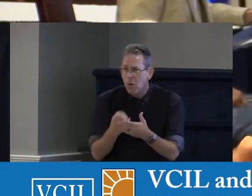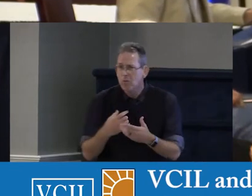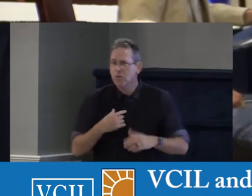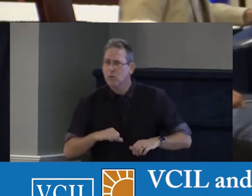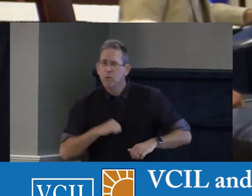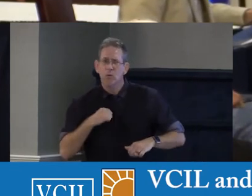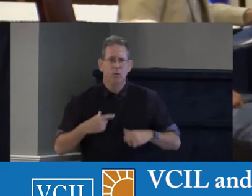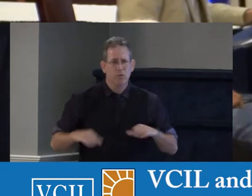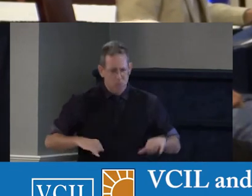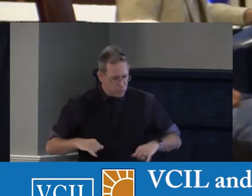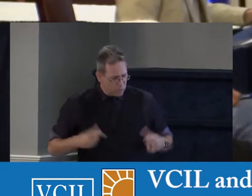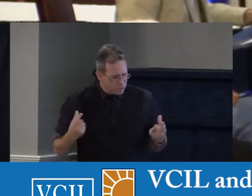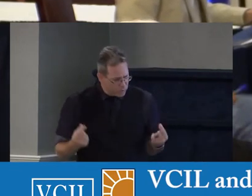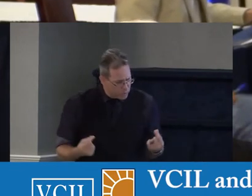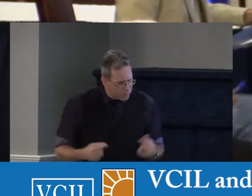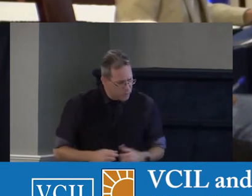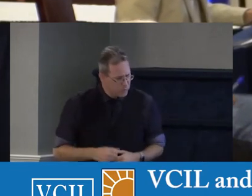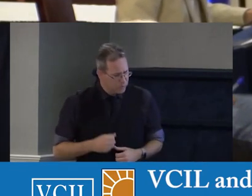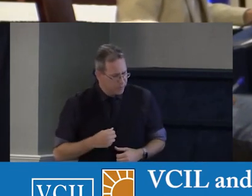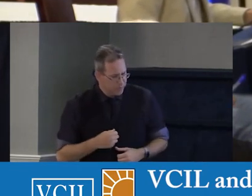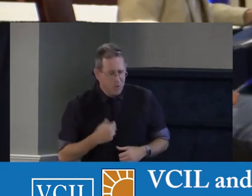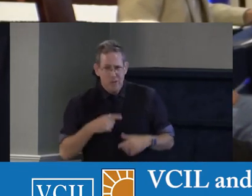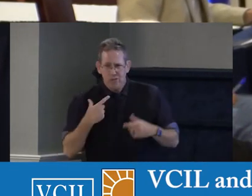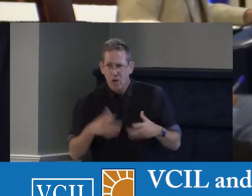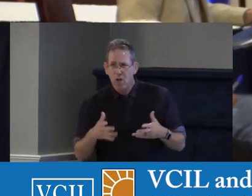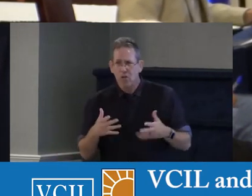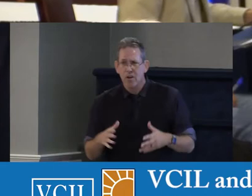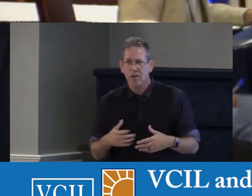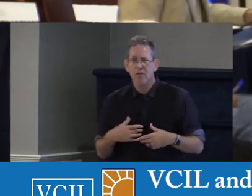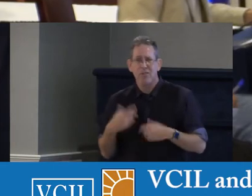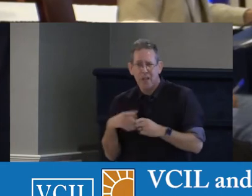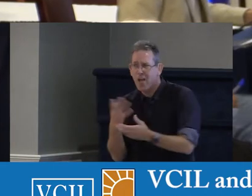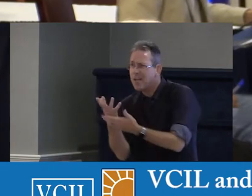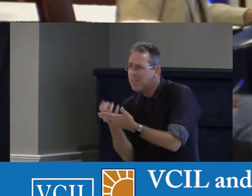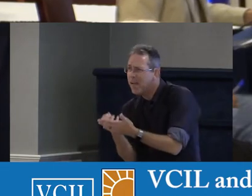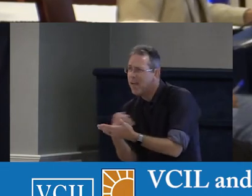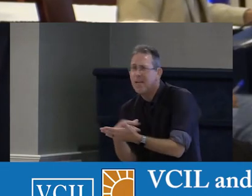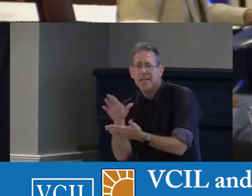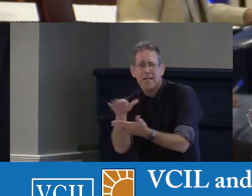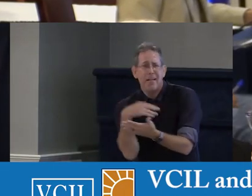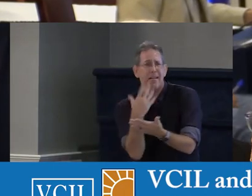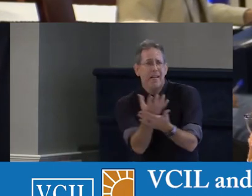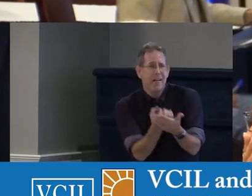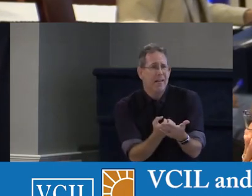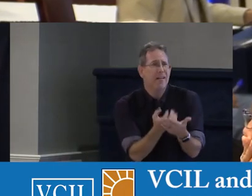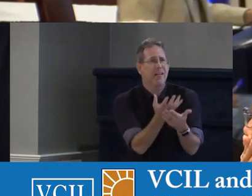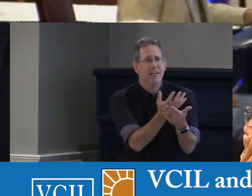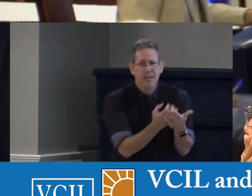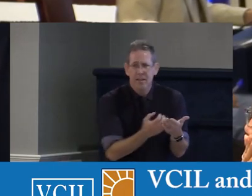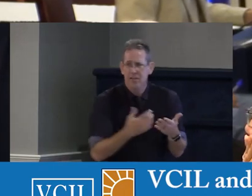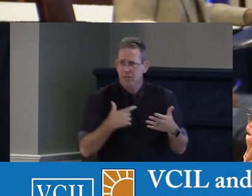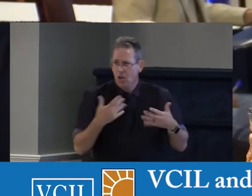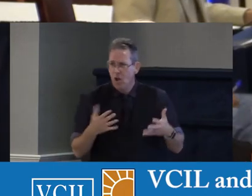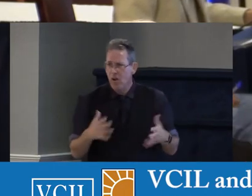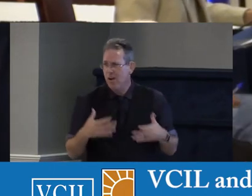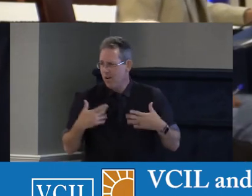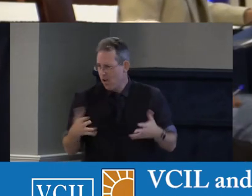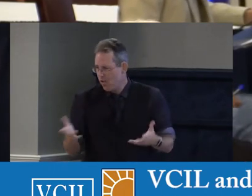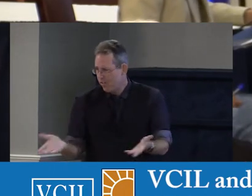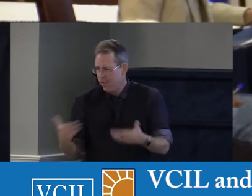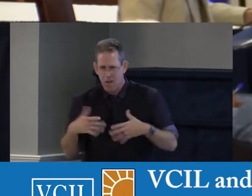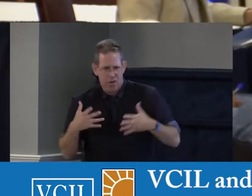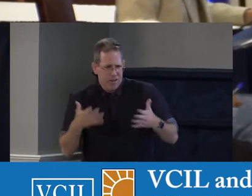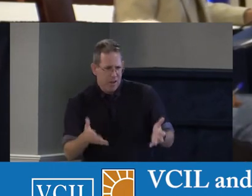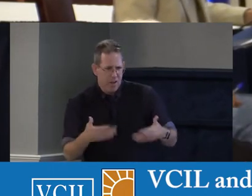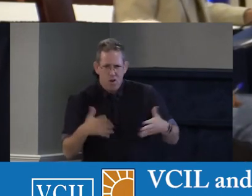Then we cower, we beg for a piece of what's already ready, what's already